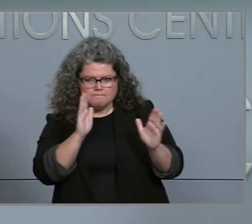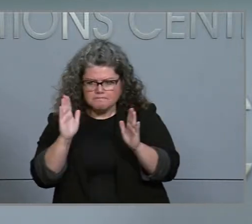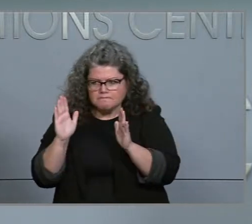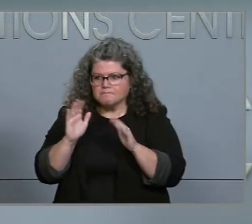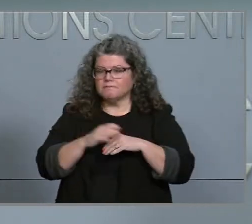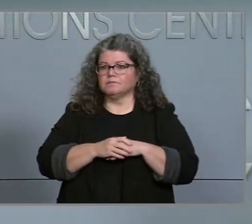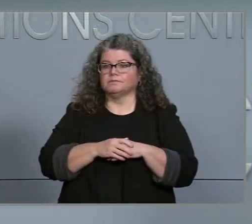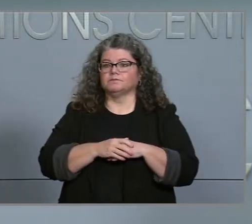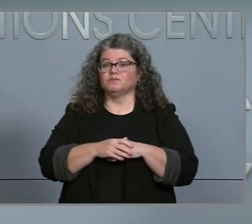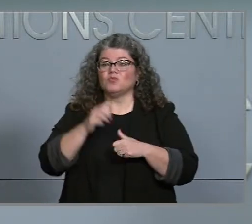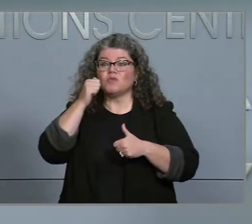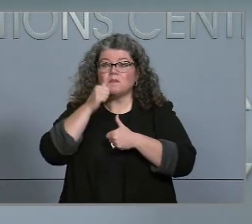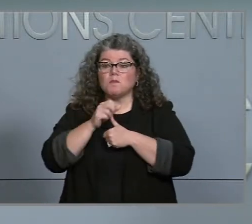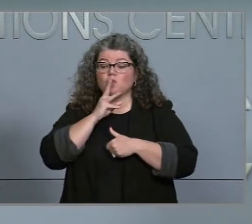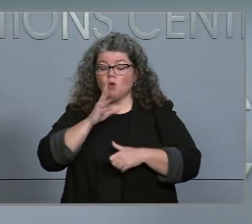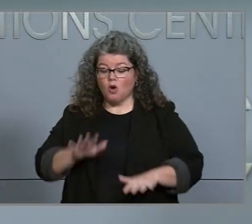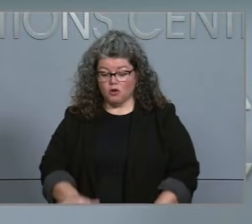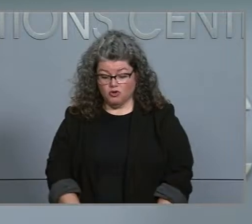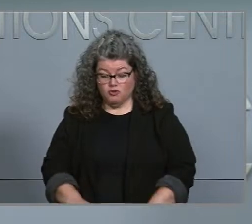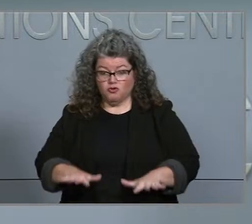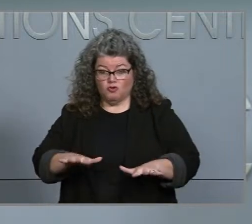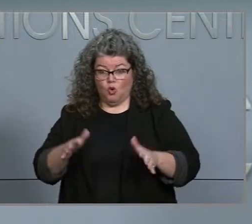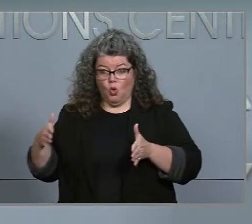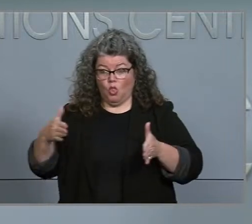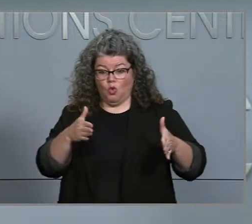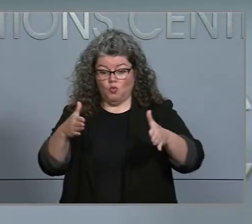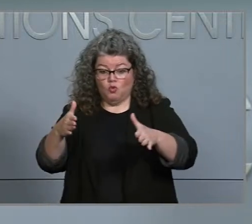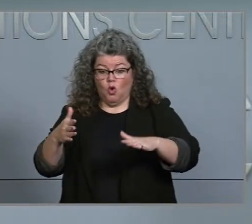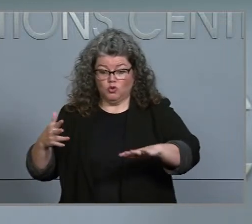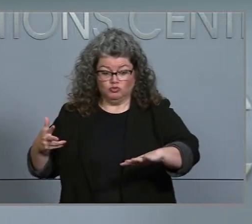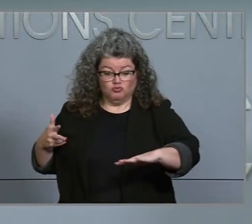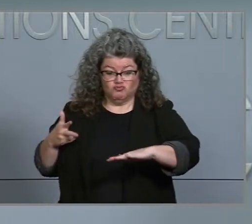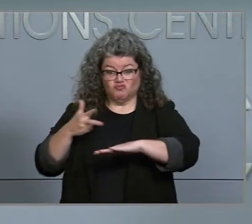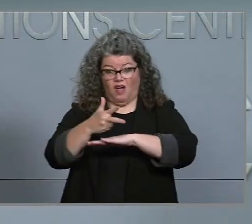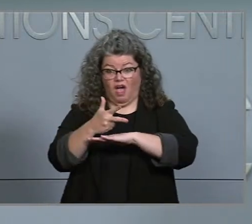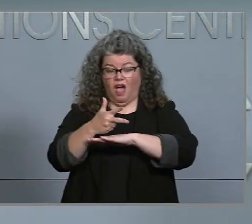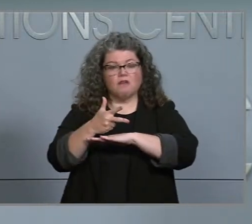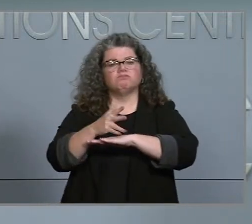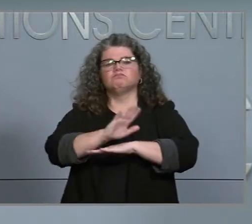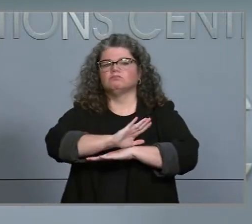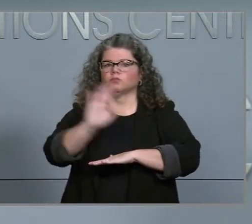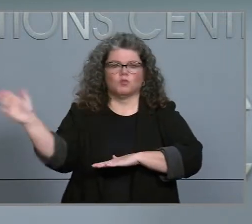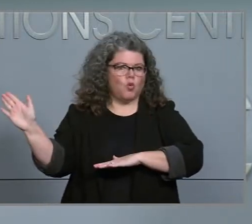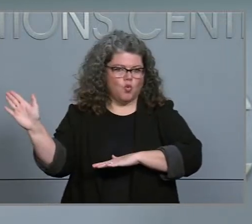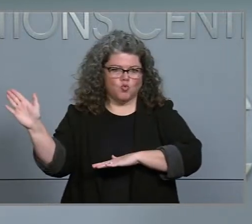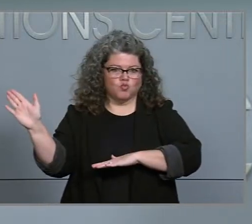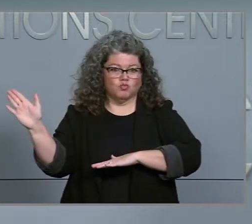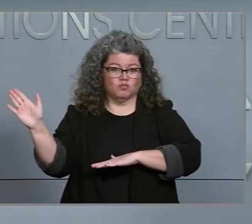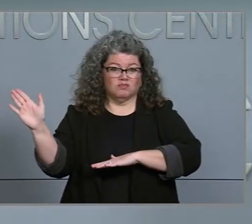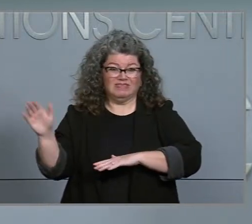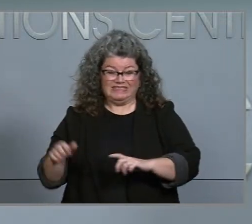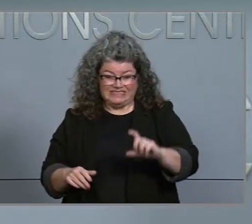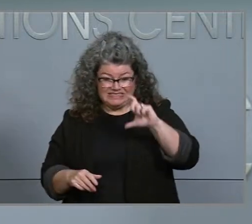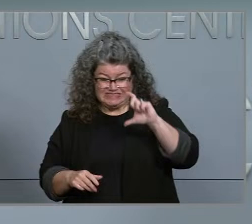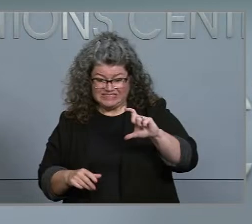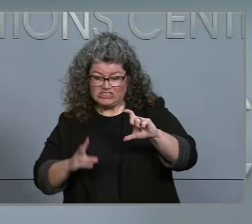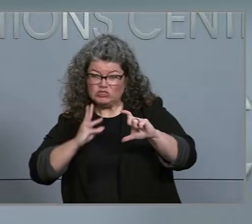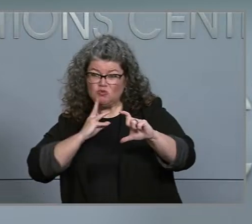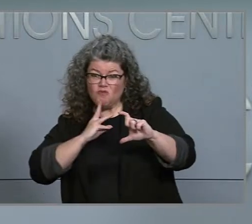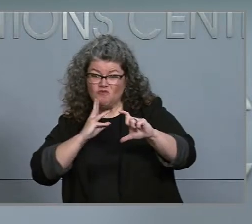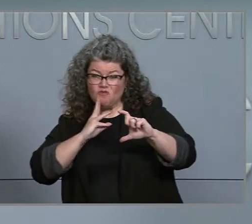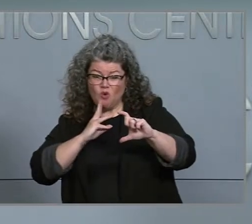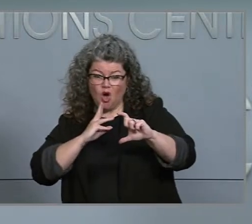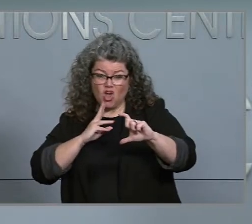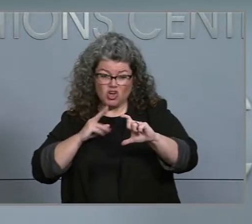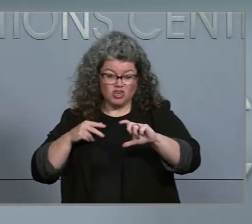never drive through flooded roads or around barricades. It only takes 6 inches of fast-moving flood water